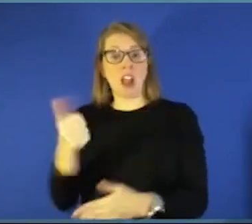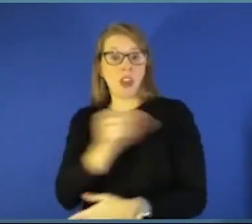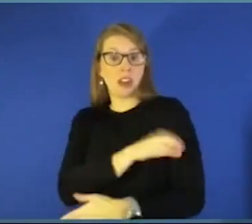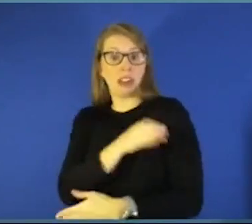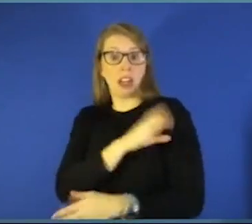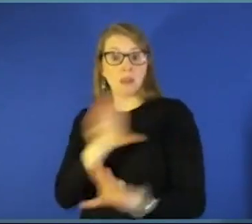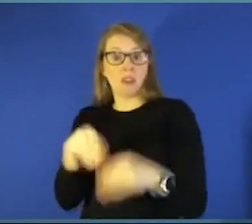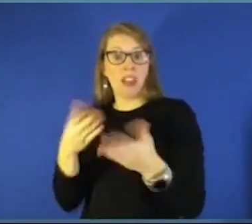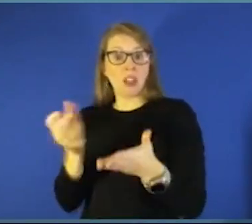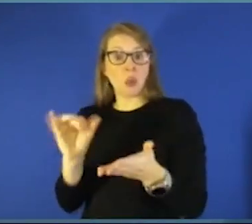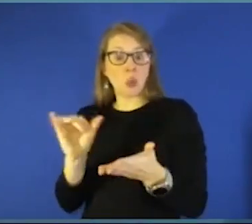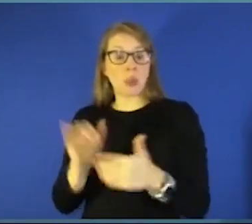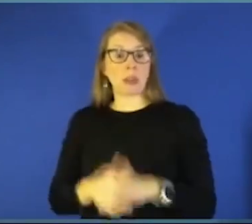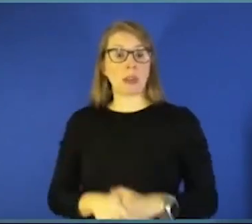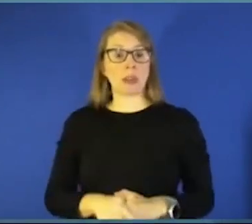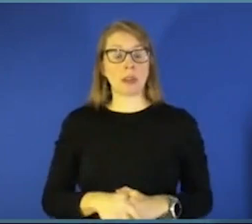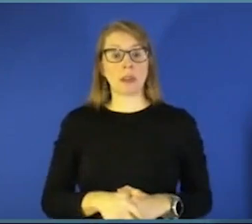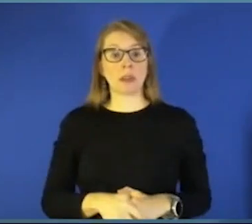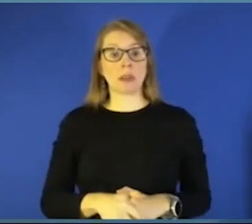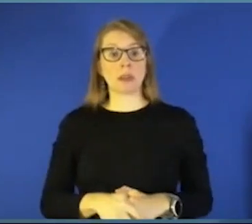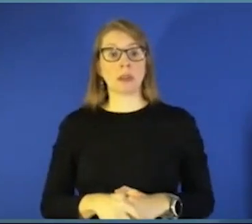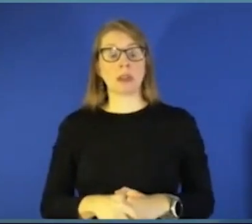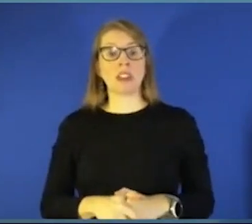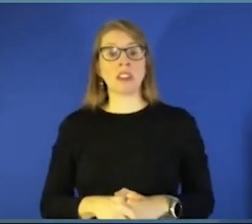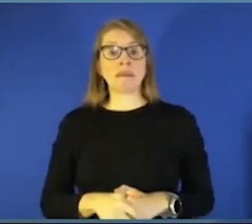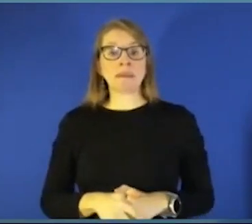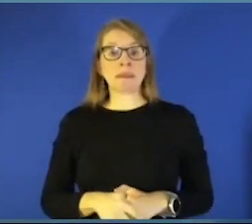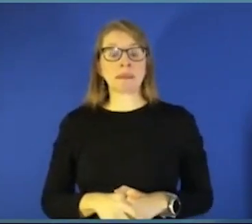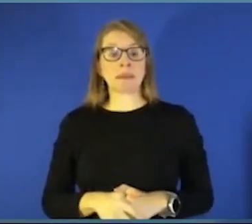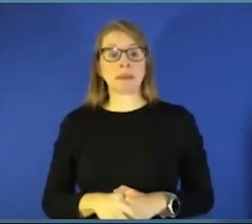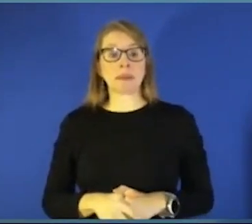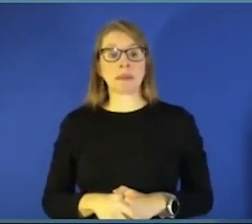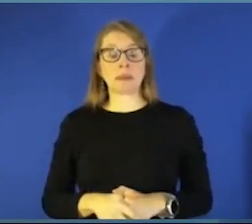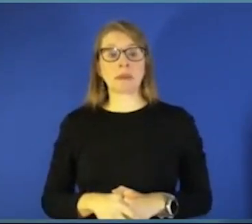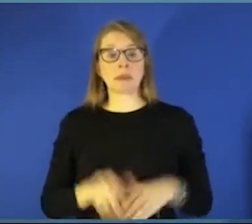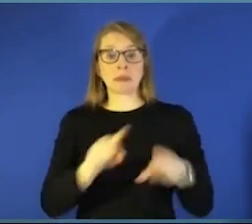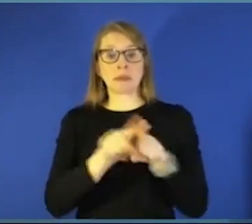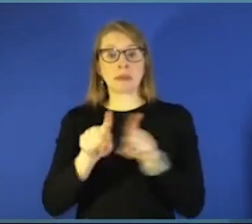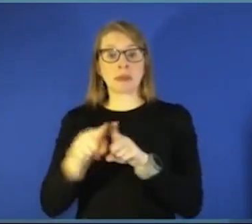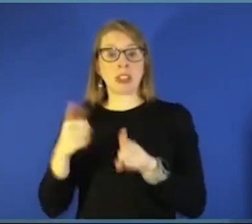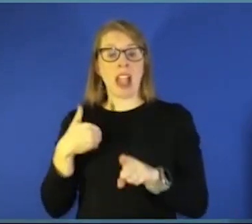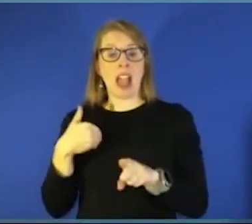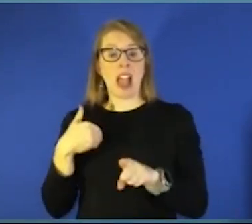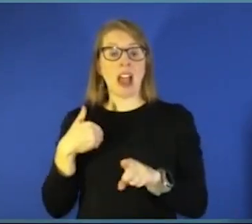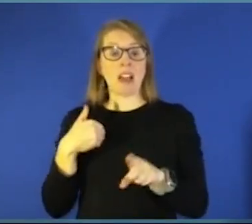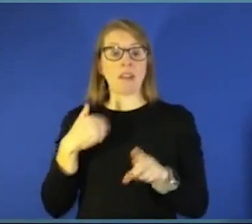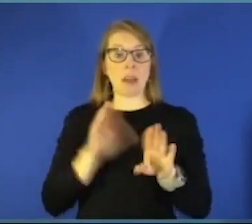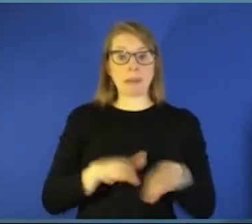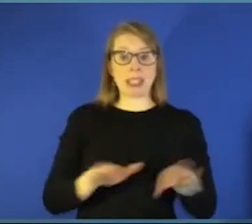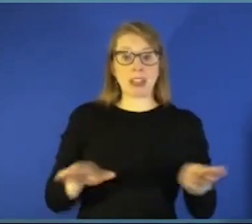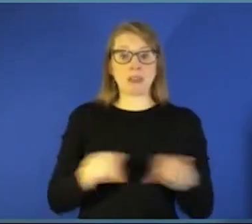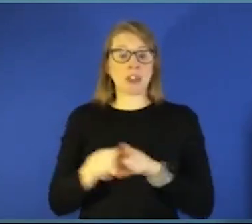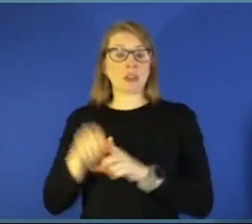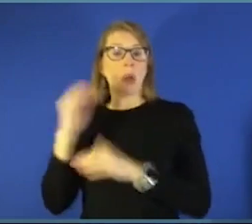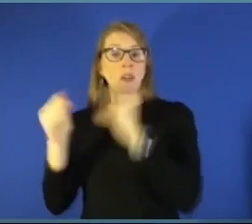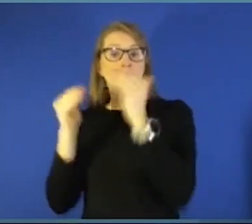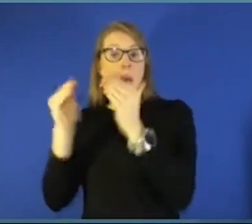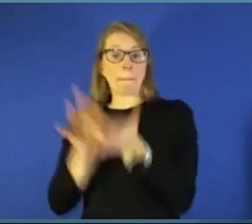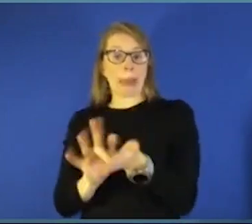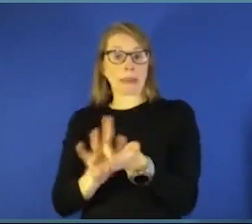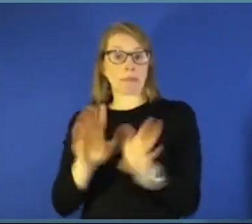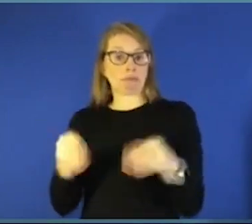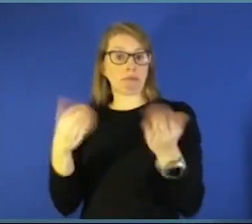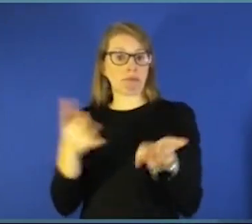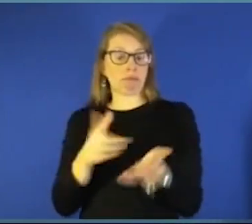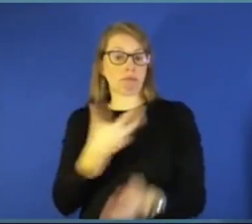them. I believe our specialist of internal medicine are providing them, and then we also have pediatric and adult medicine. And certainly if you're having